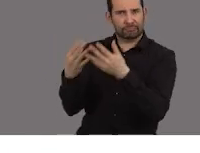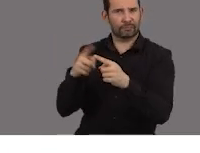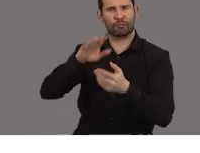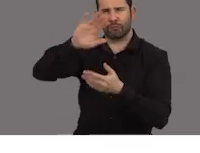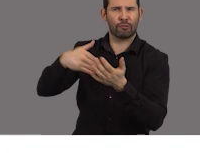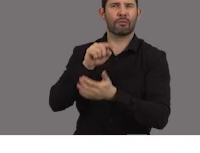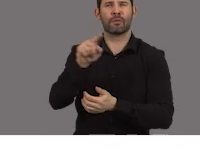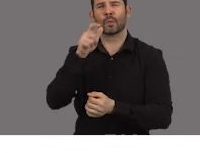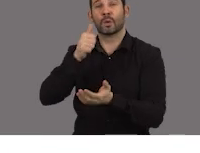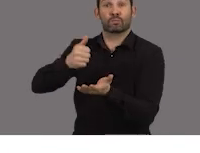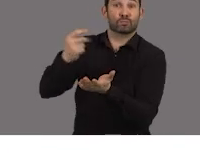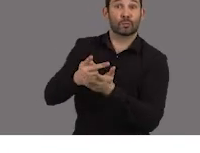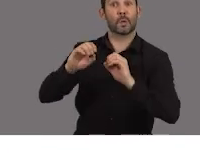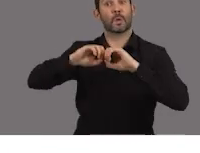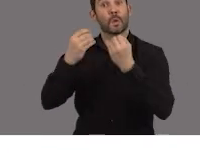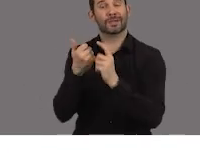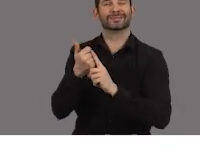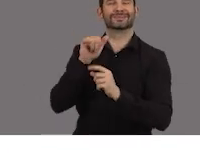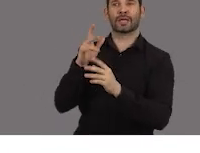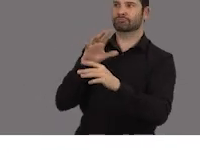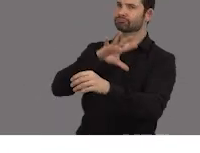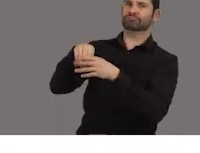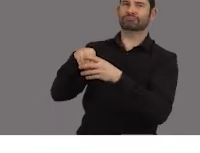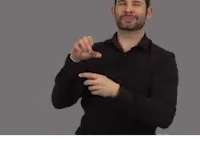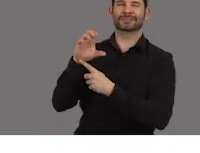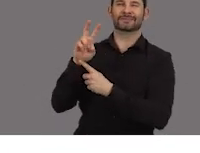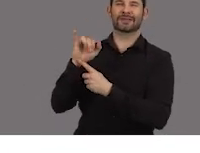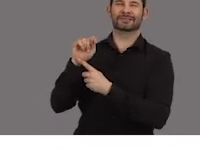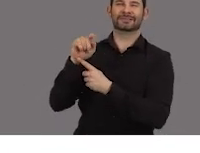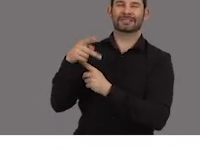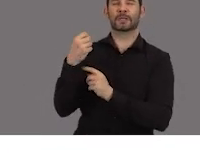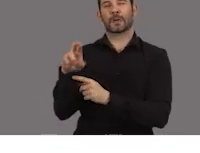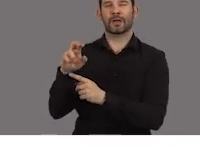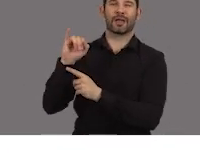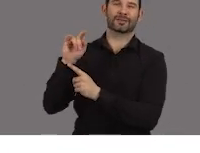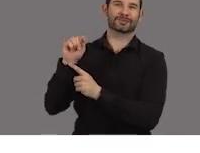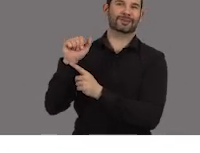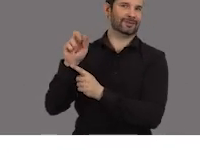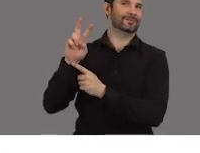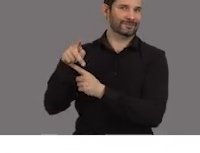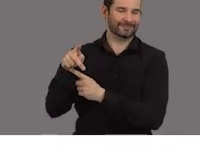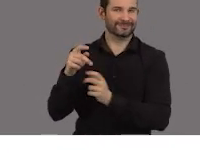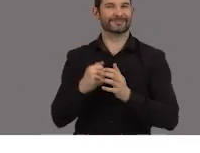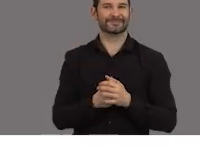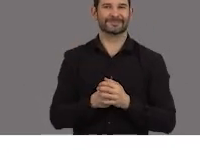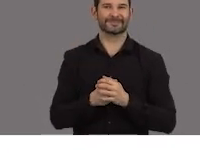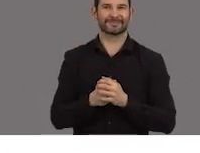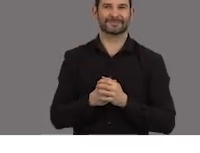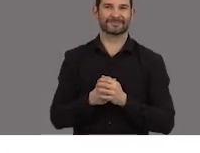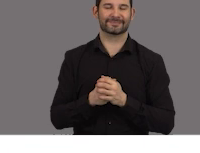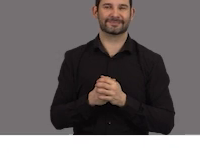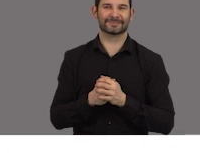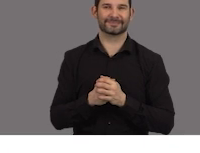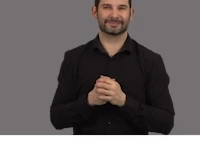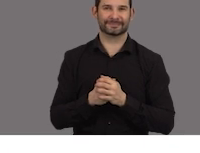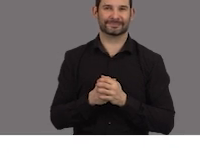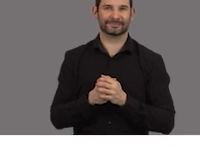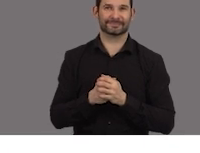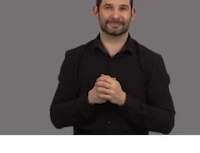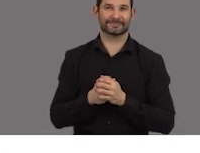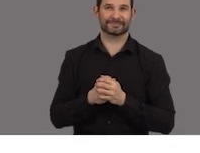number assigned to all approved organizations that participate in the CVITP or